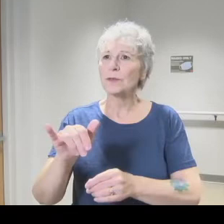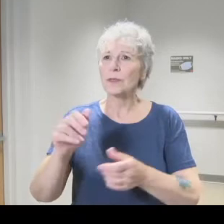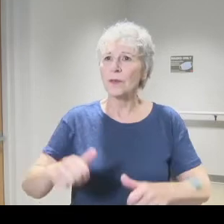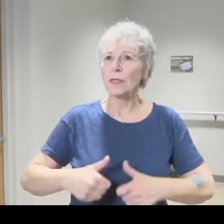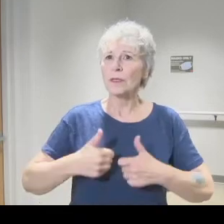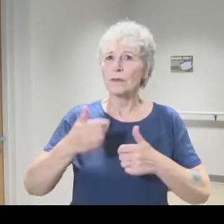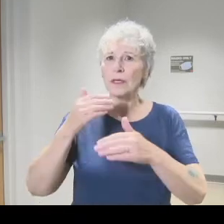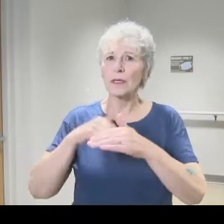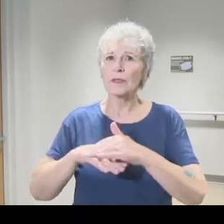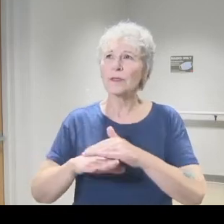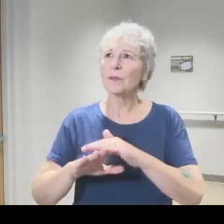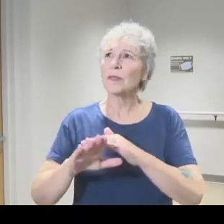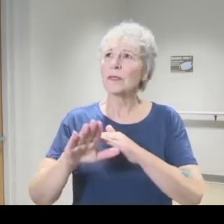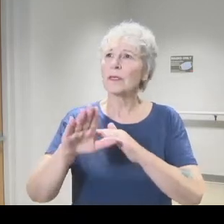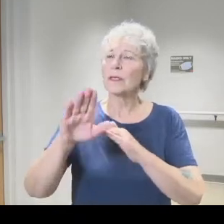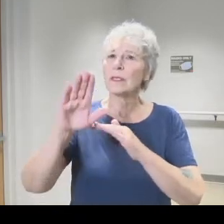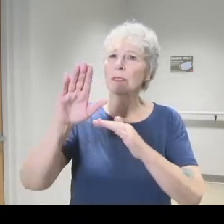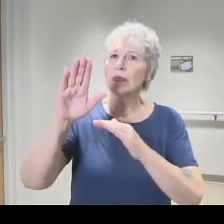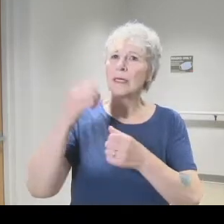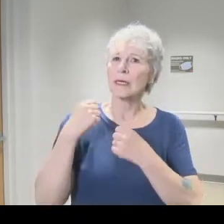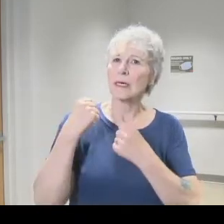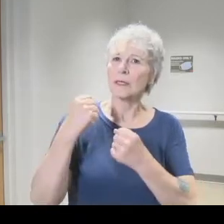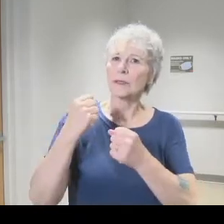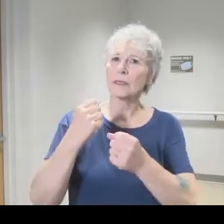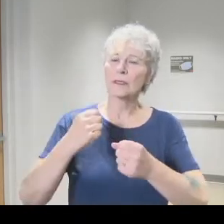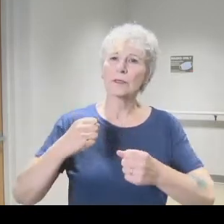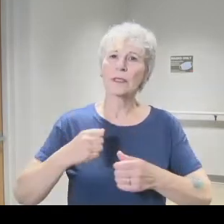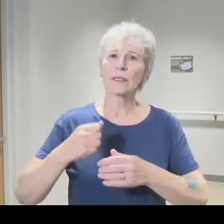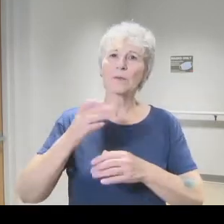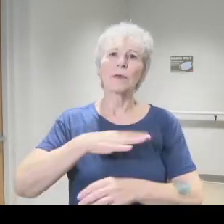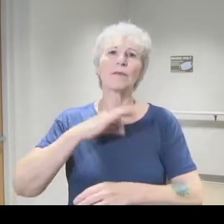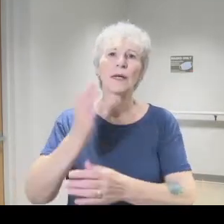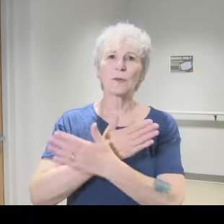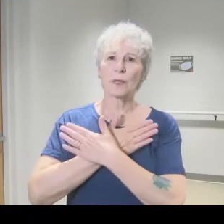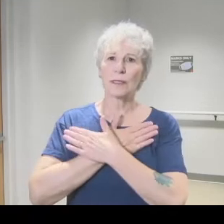Most High will find rest in the shadow of the Almighty.